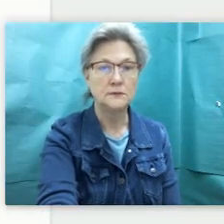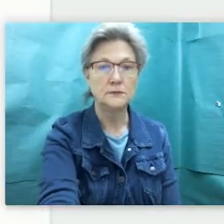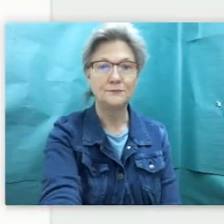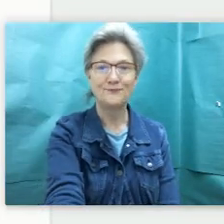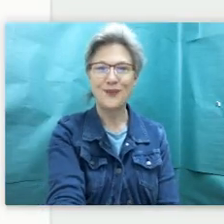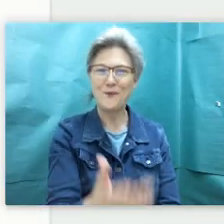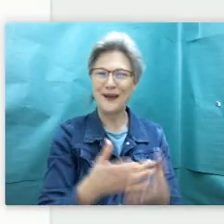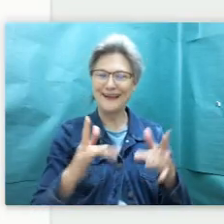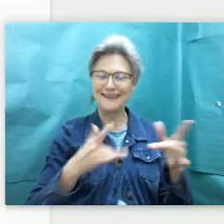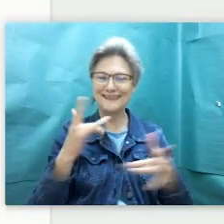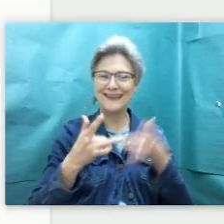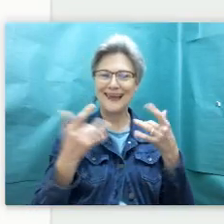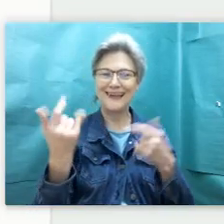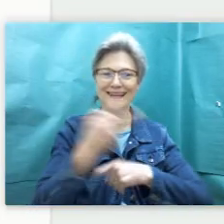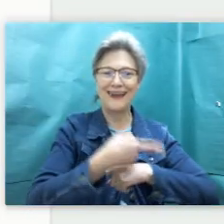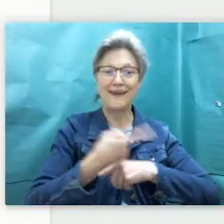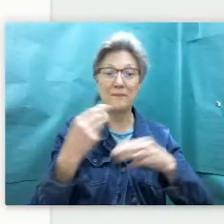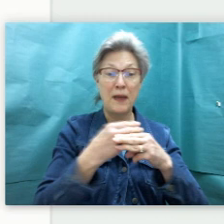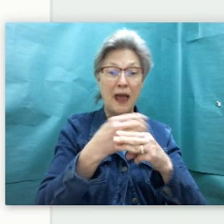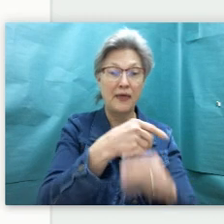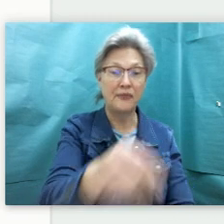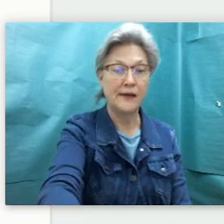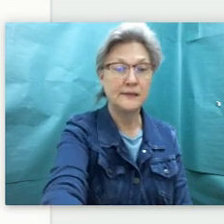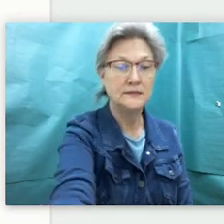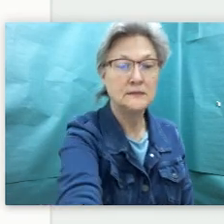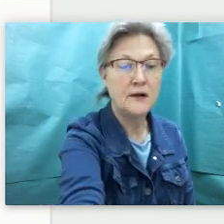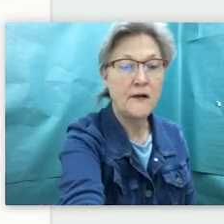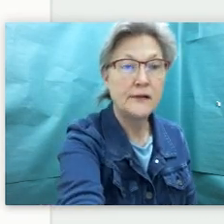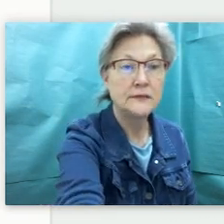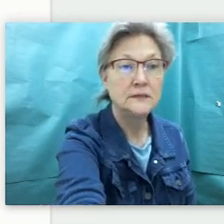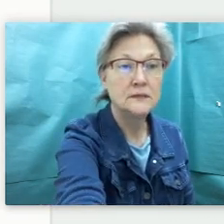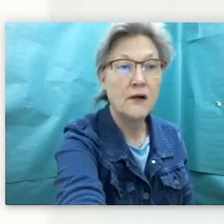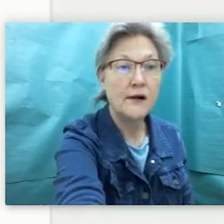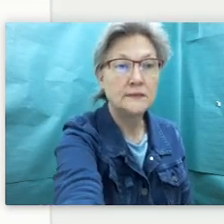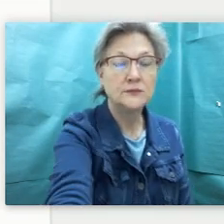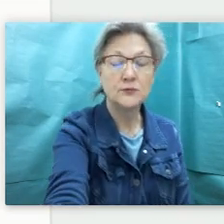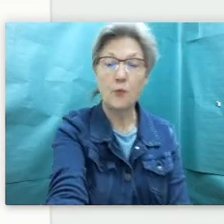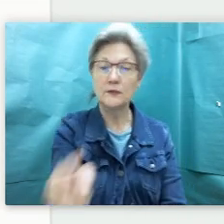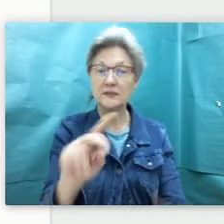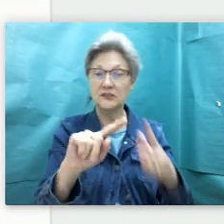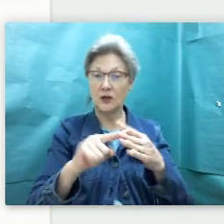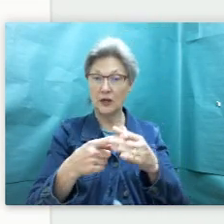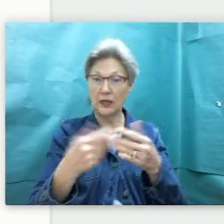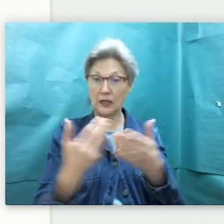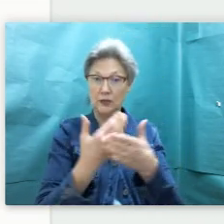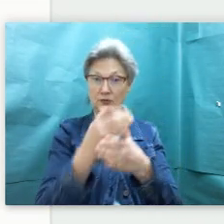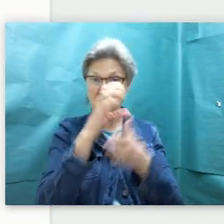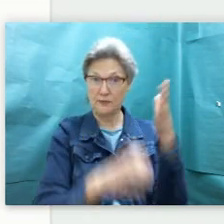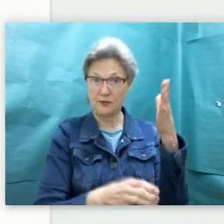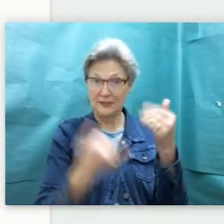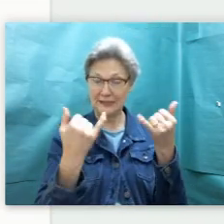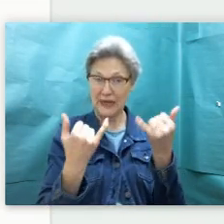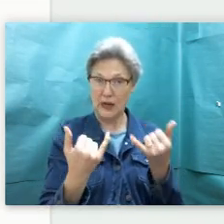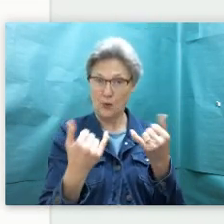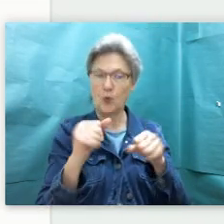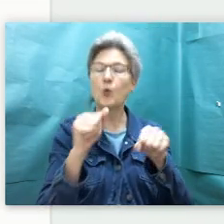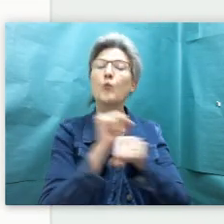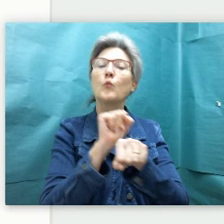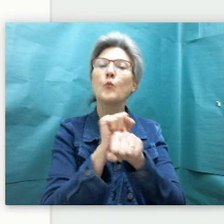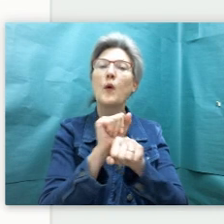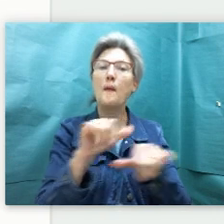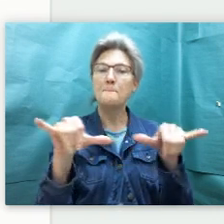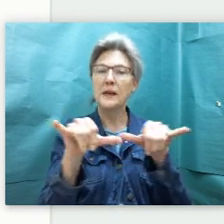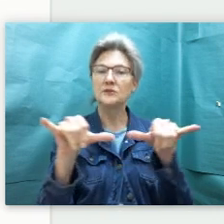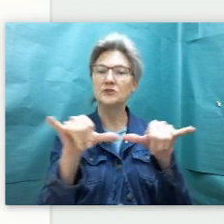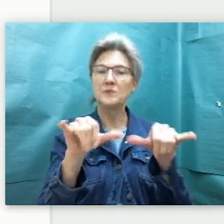What an exciting day in math. We're starting a new chapter, and today we're going to be working with measurement